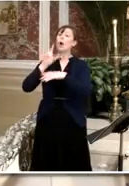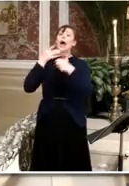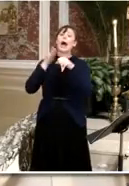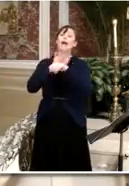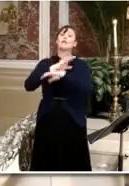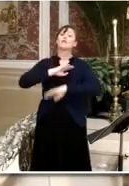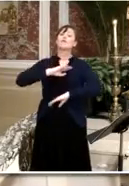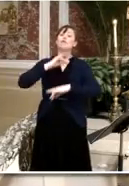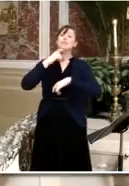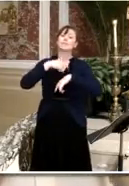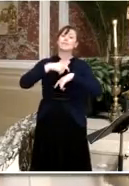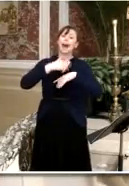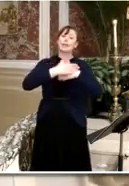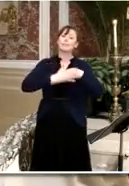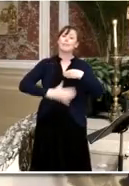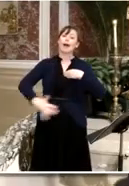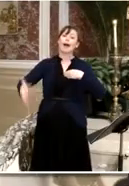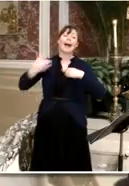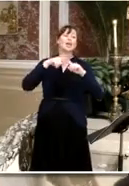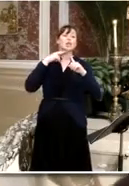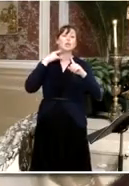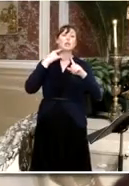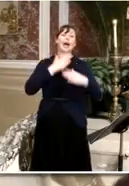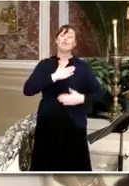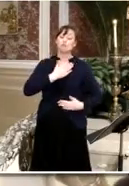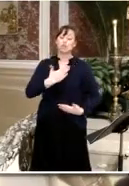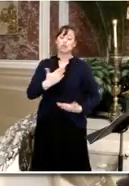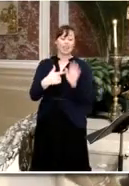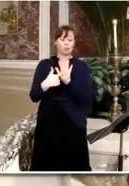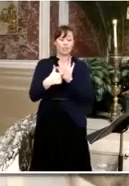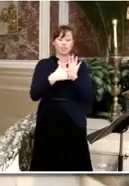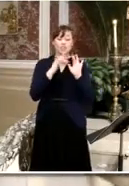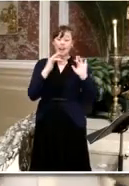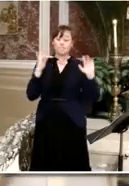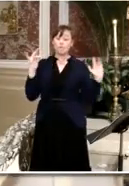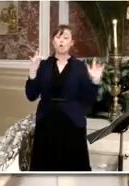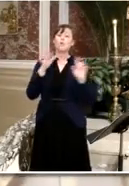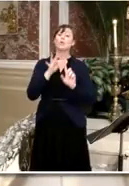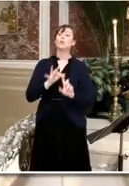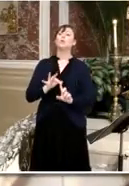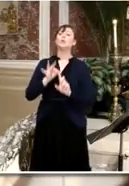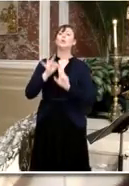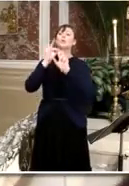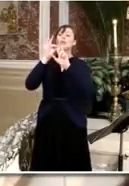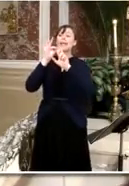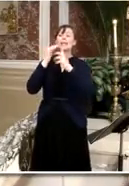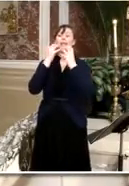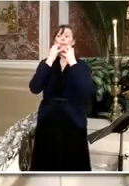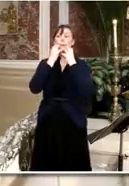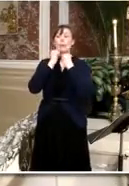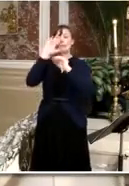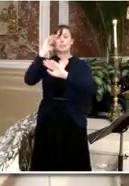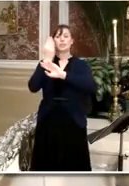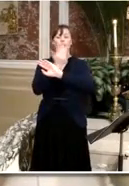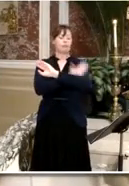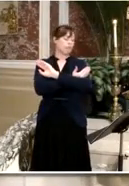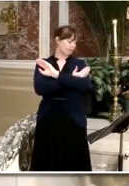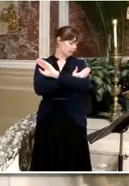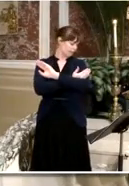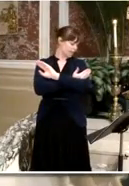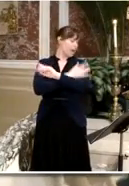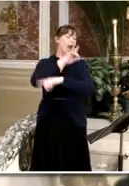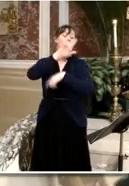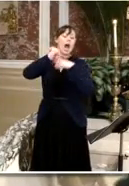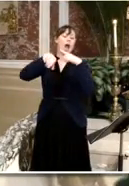of time you willed that it might shine forth uniquely in your beloved Son. And when